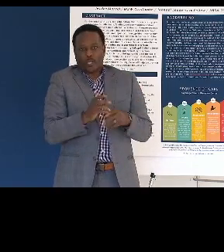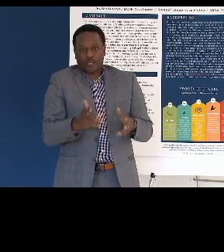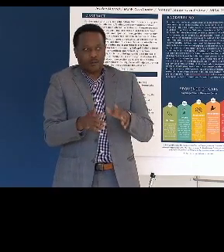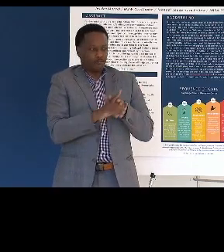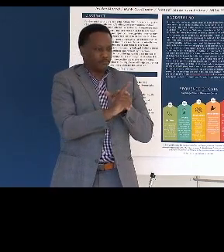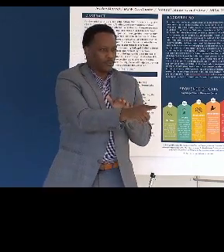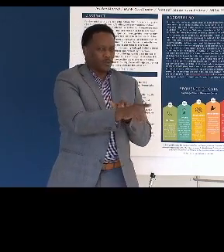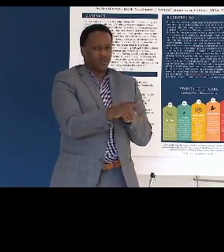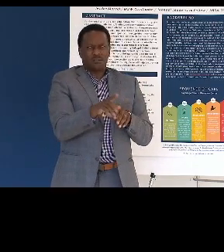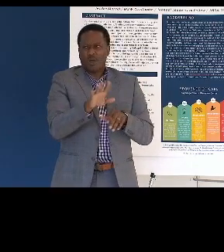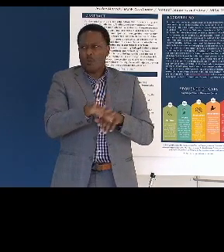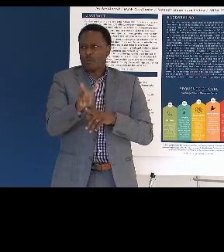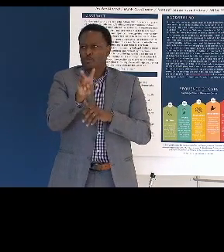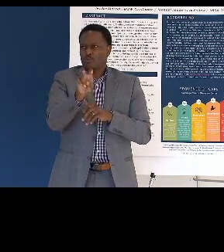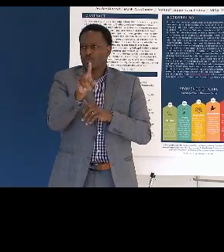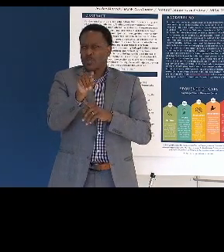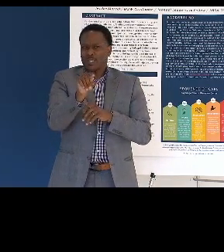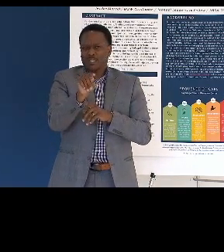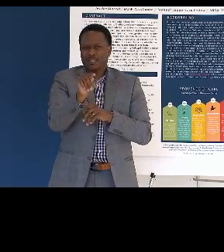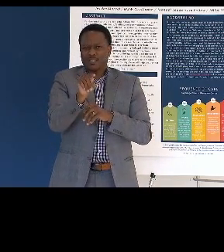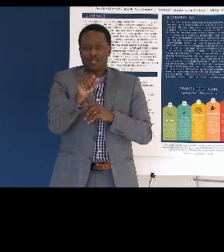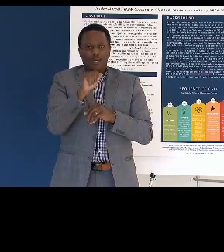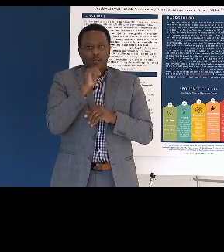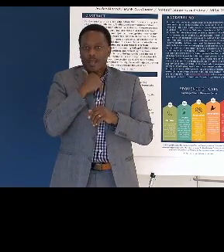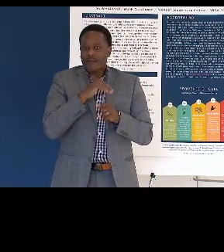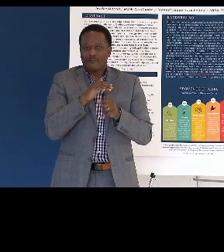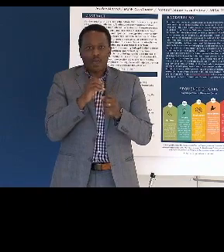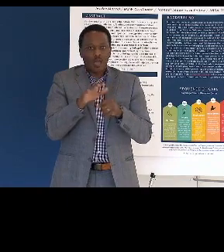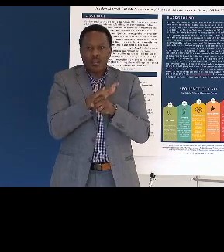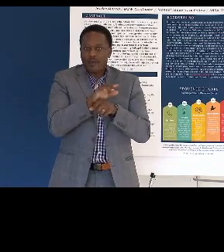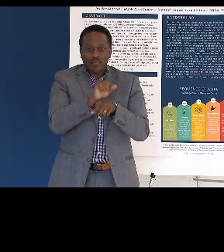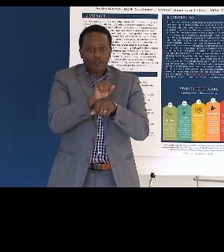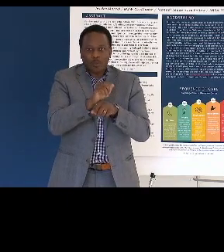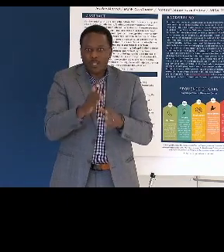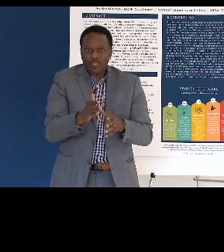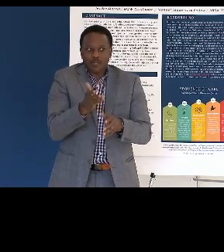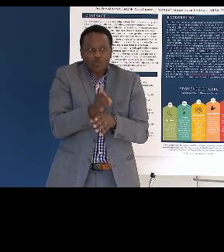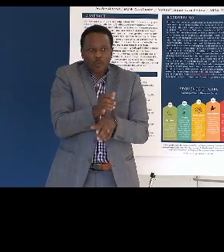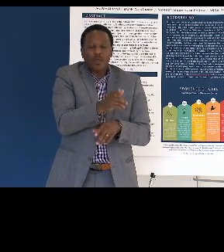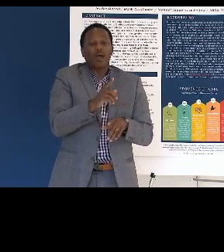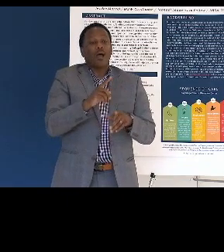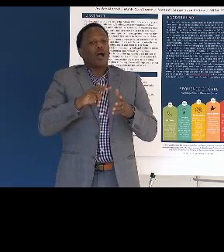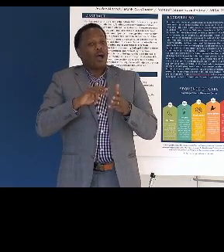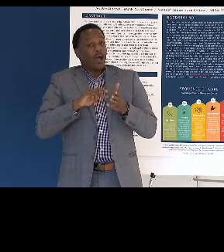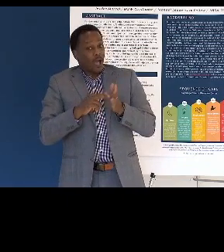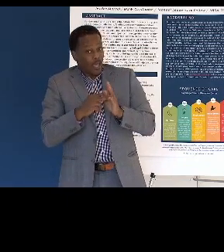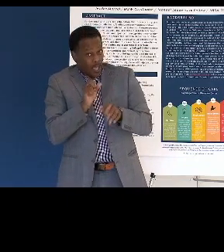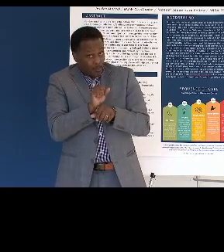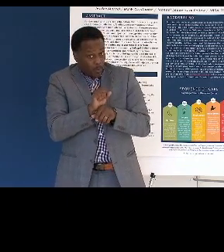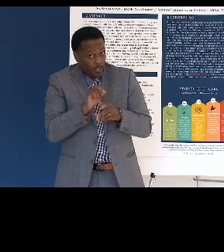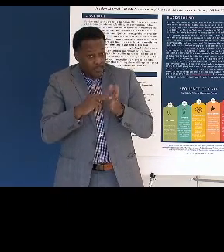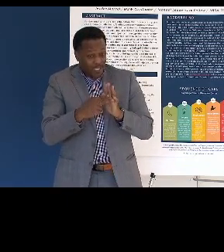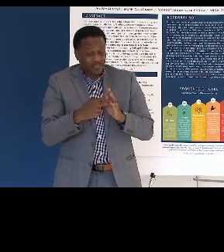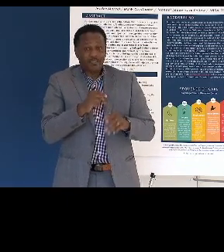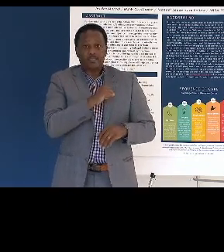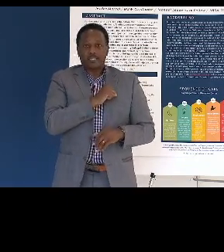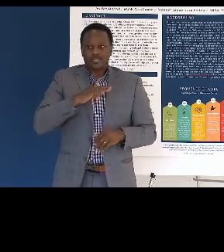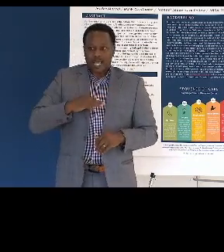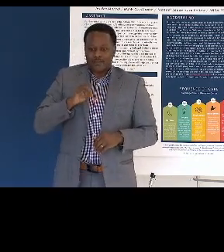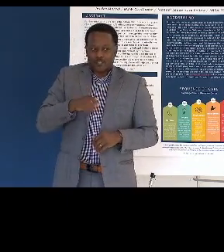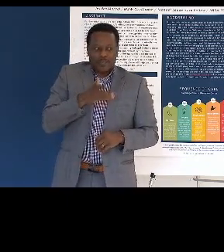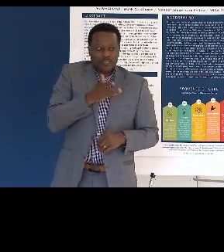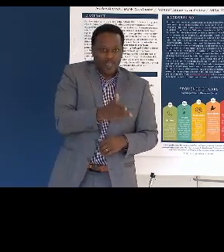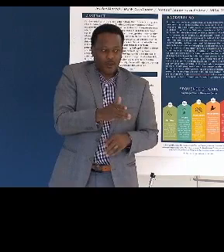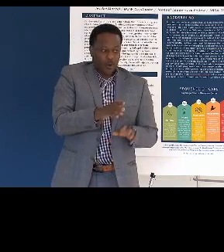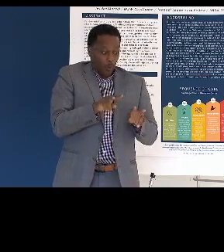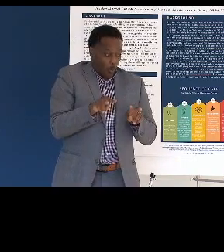was 220 was the highest, where we did not have employees. And when I say employees, that includes the staff that are supposed to be at the child care